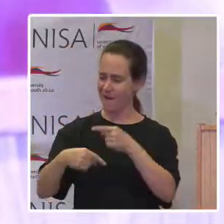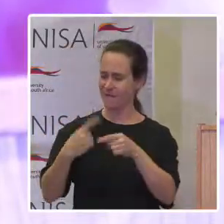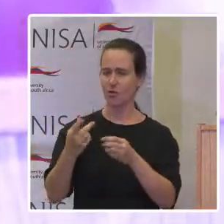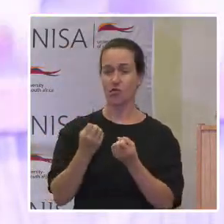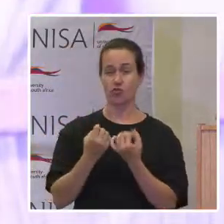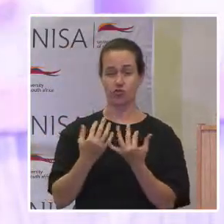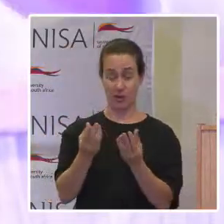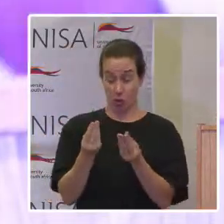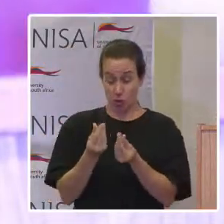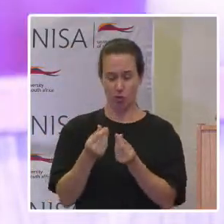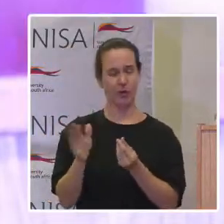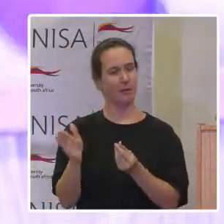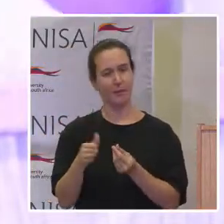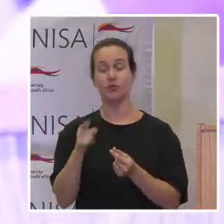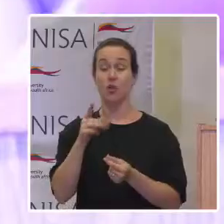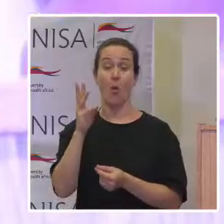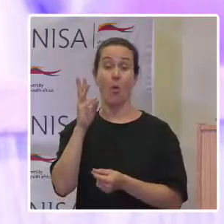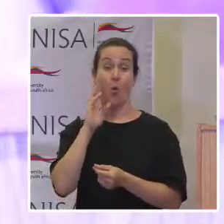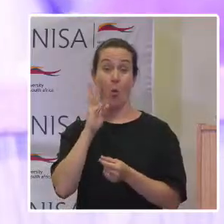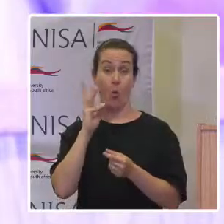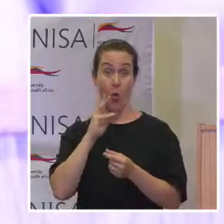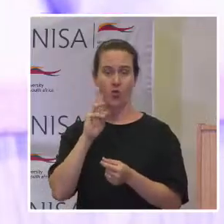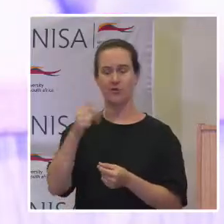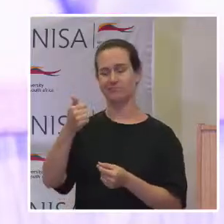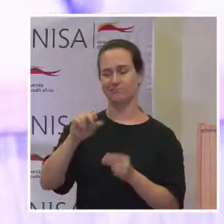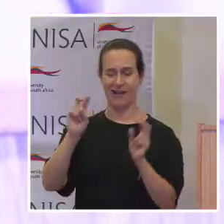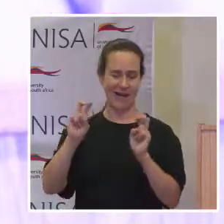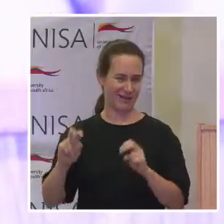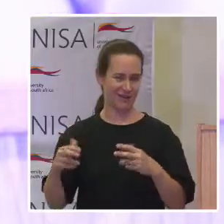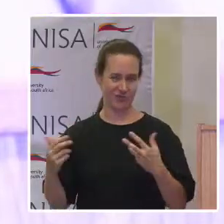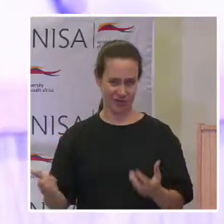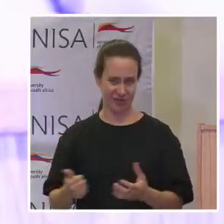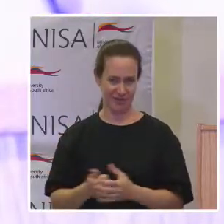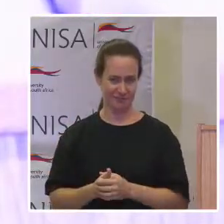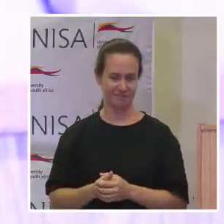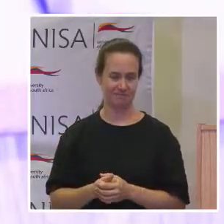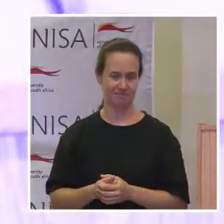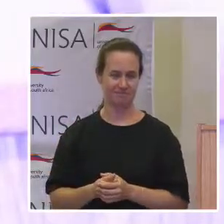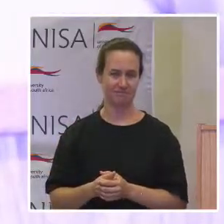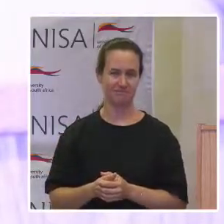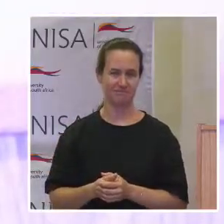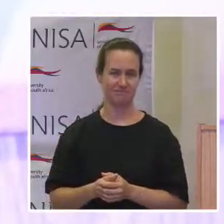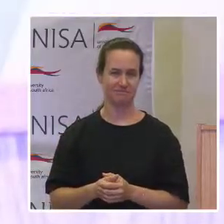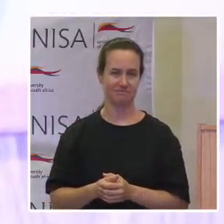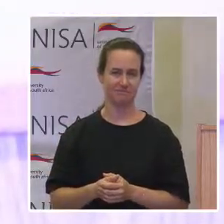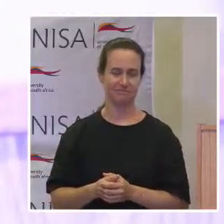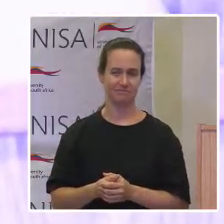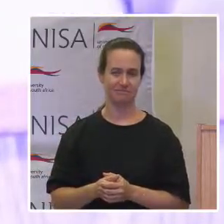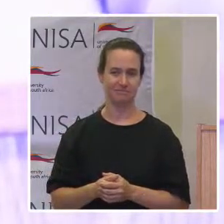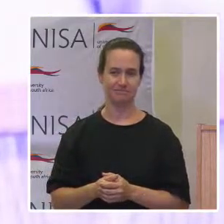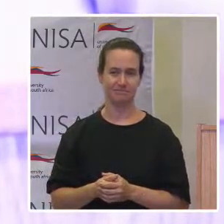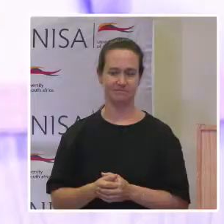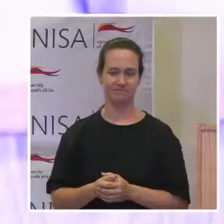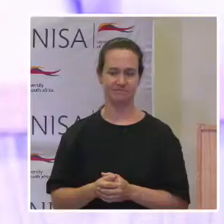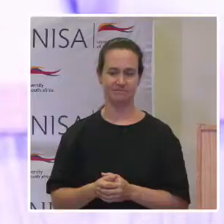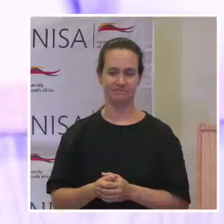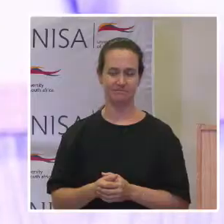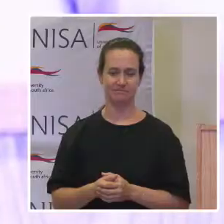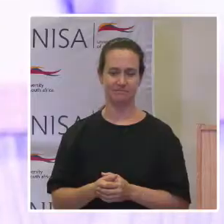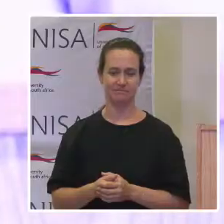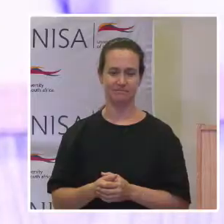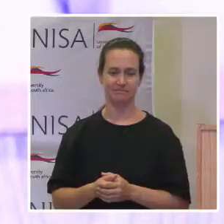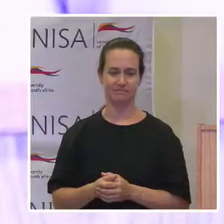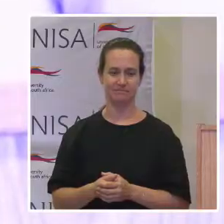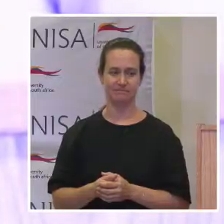soil, just water and everything that is high powered. And in terms of